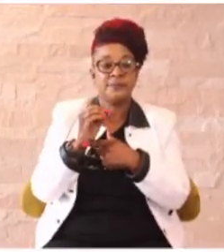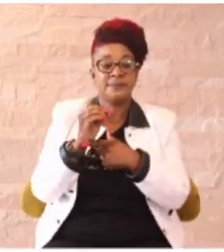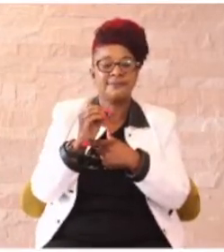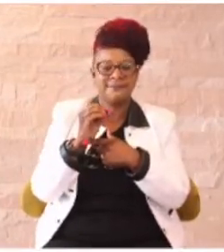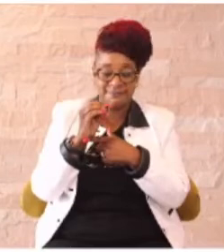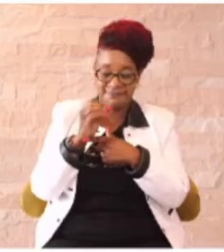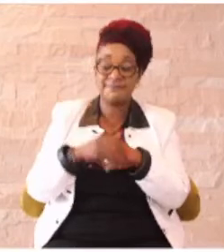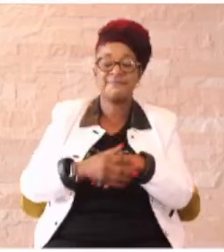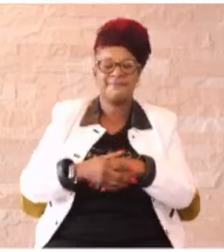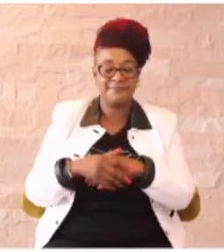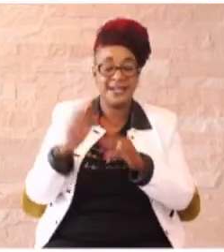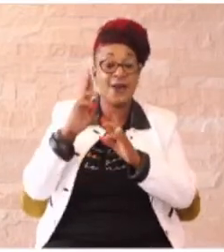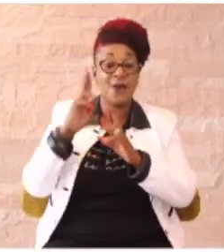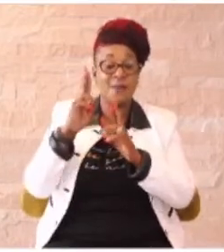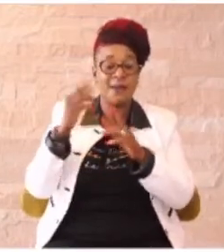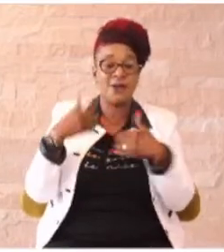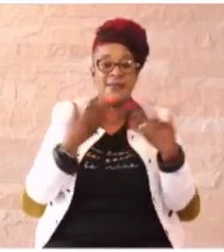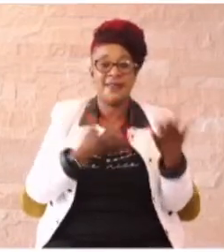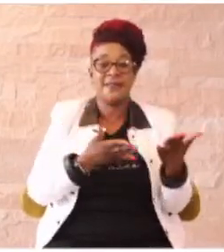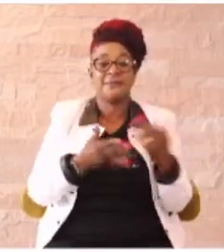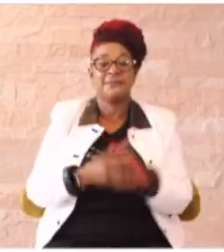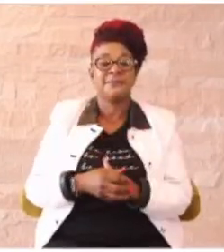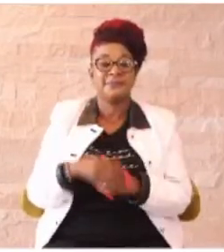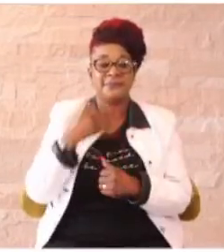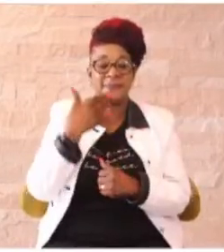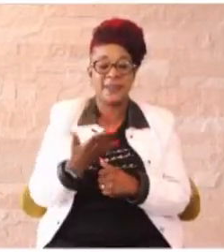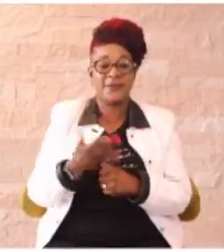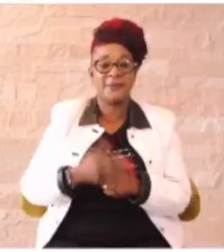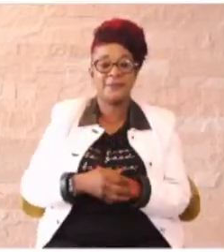yes, so I hope I will be there, but thank you.